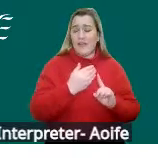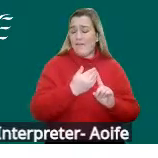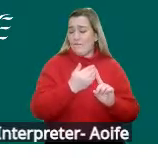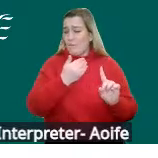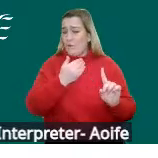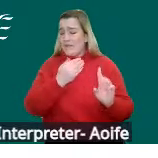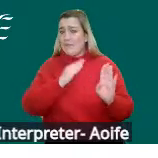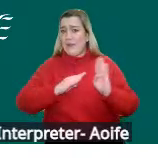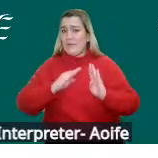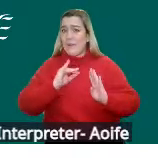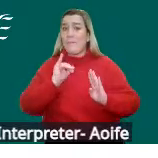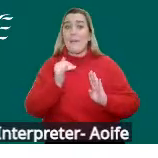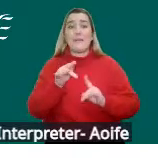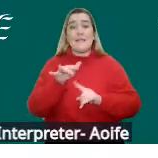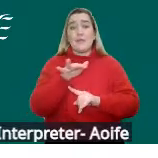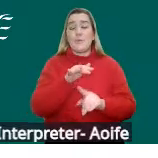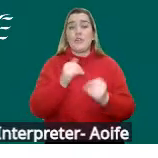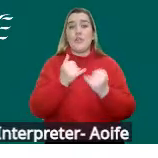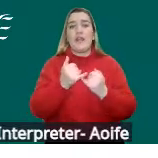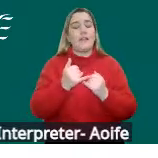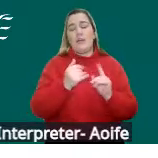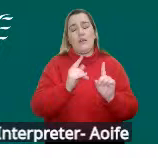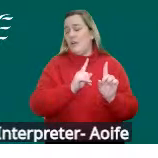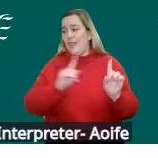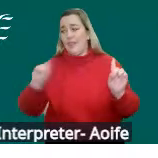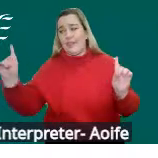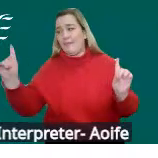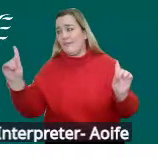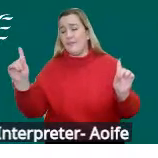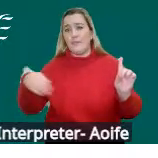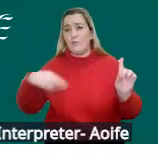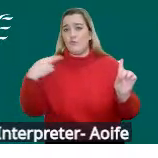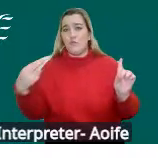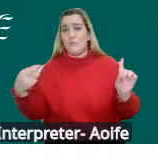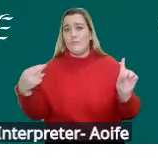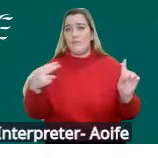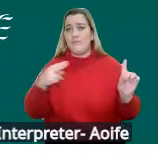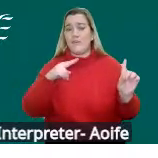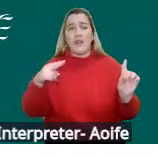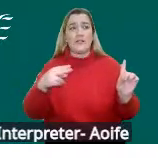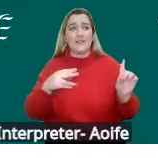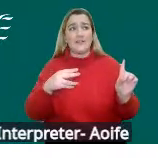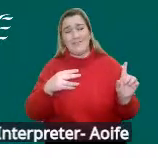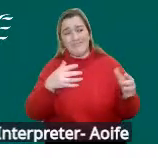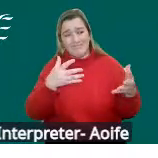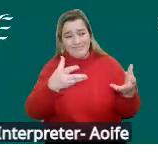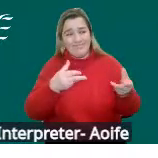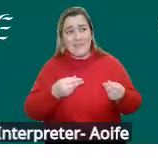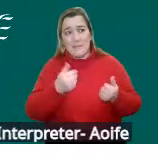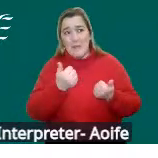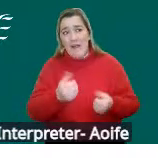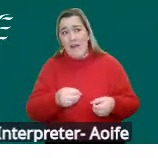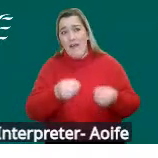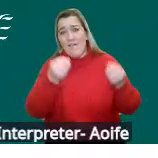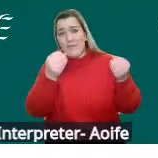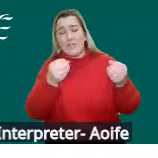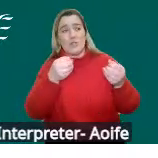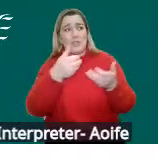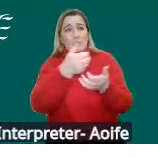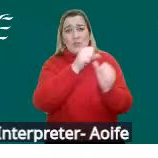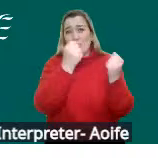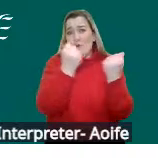situation, leaving the room, you know, not taking up offers to socialize or do presentations at